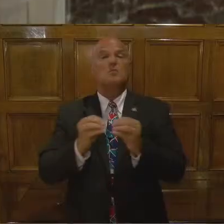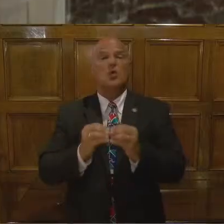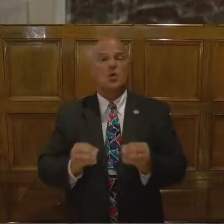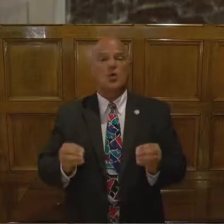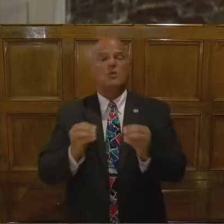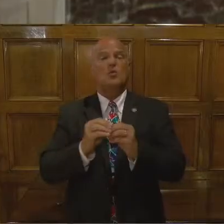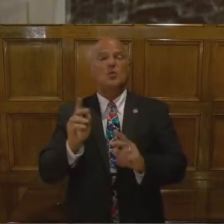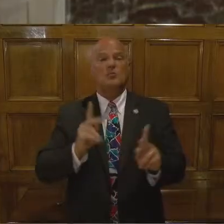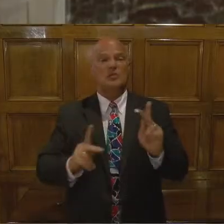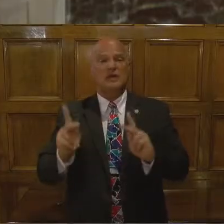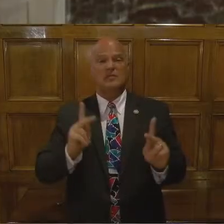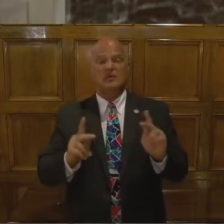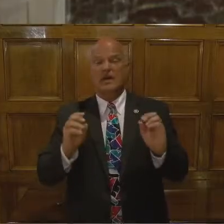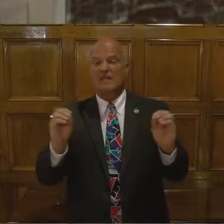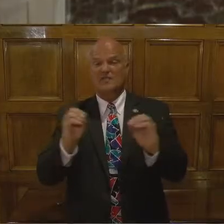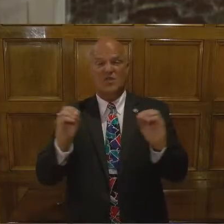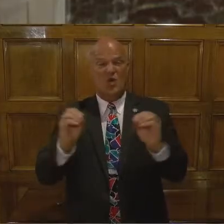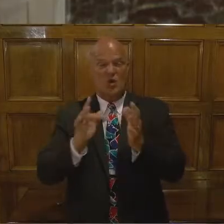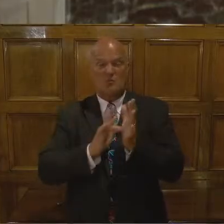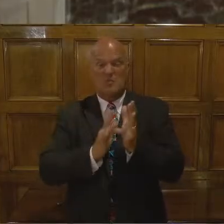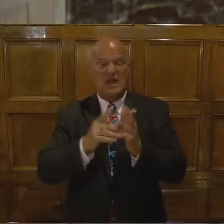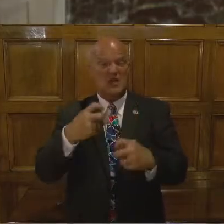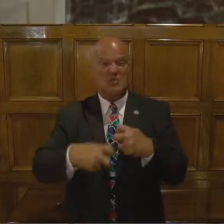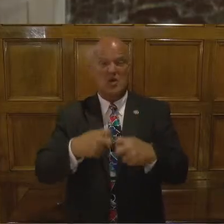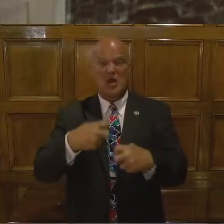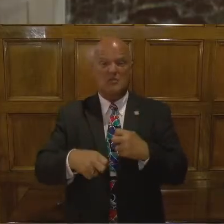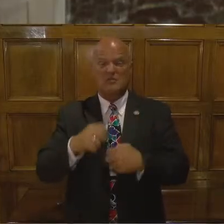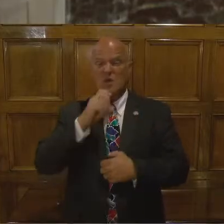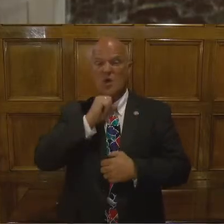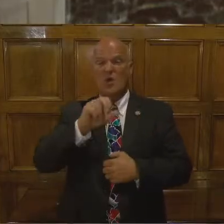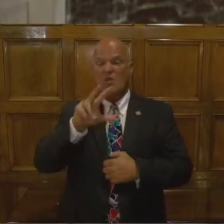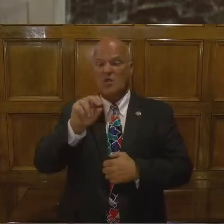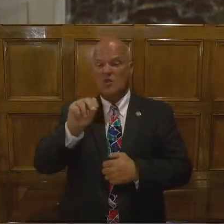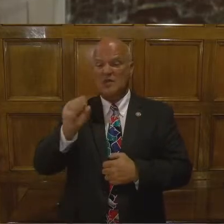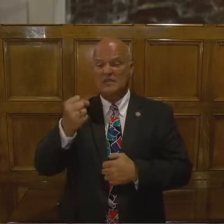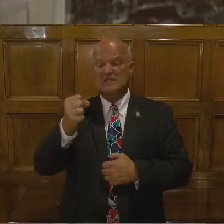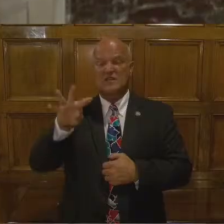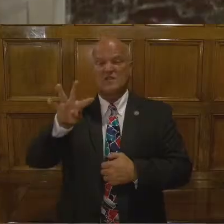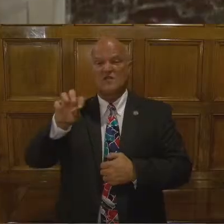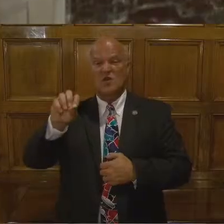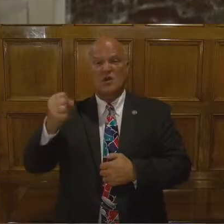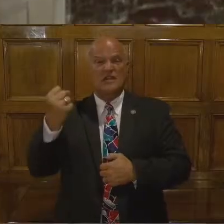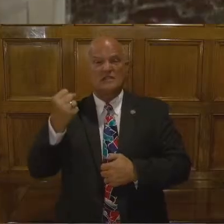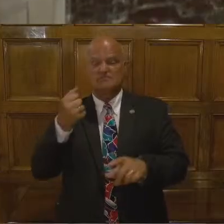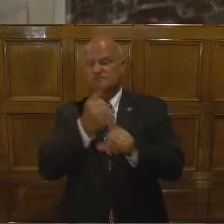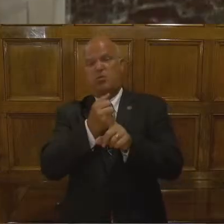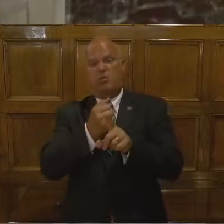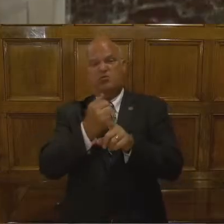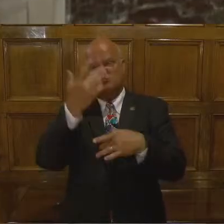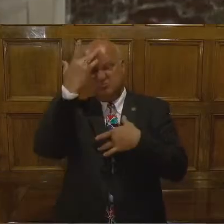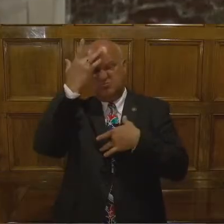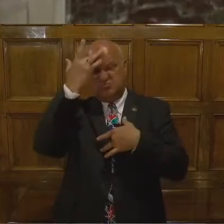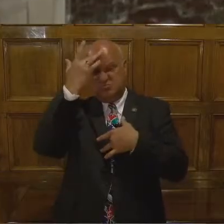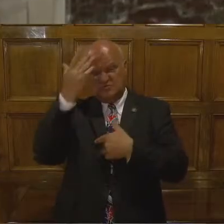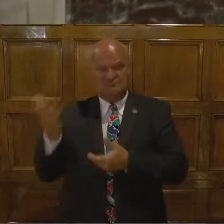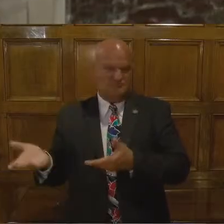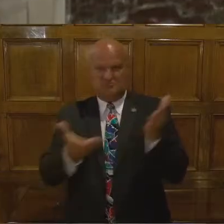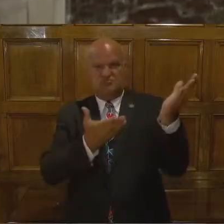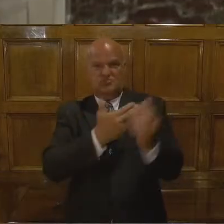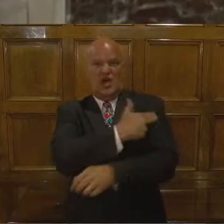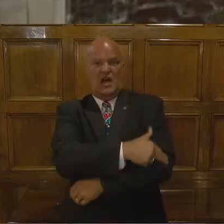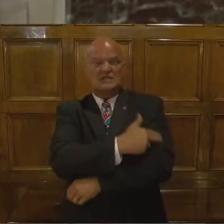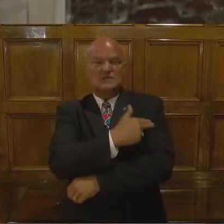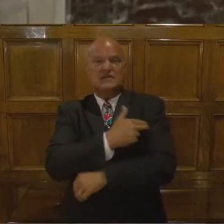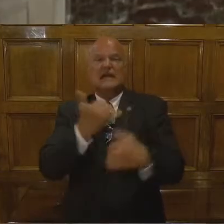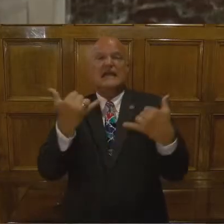with no other medical issues who are in their 40s, their 30s, even their 20s, who are being severely affected by the